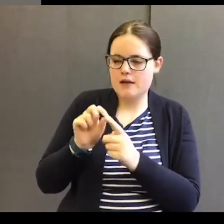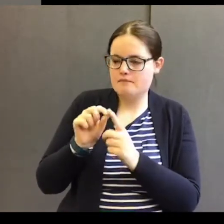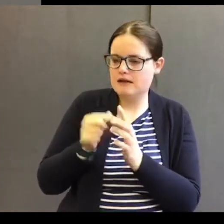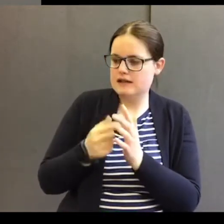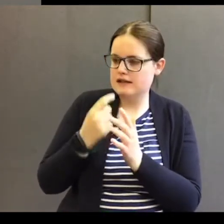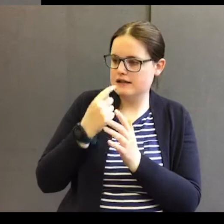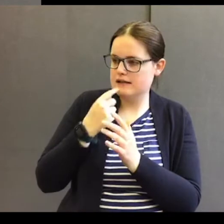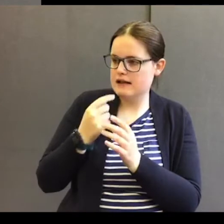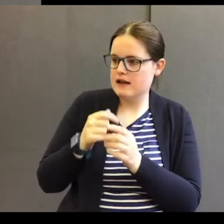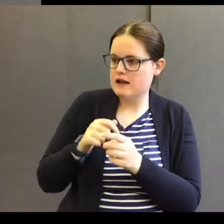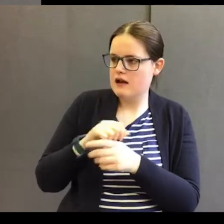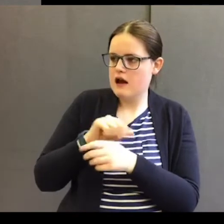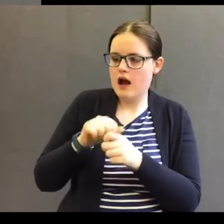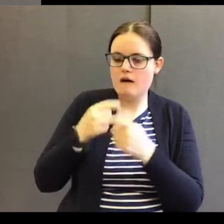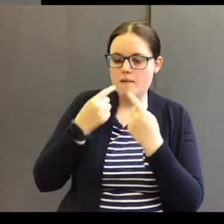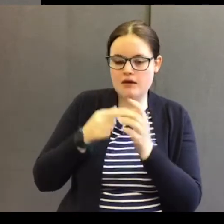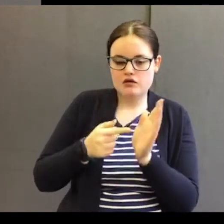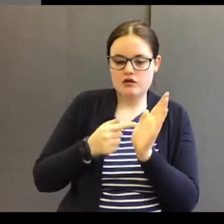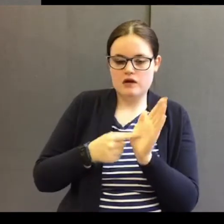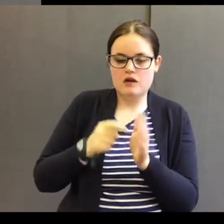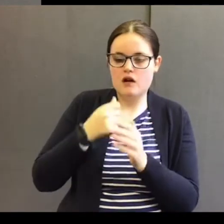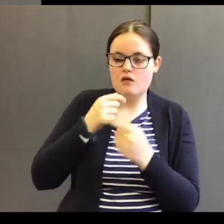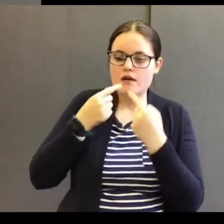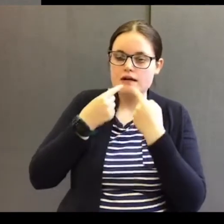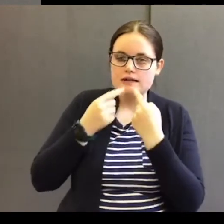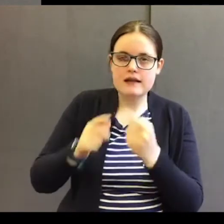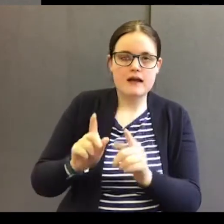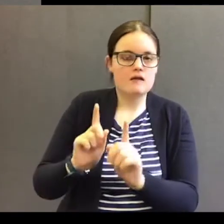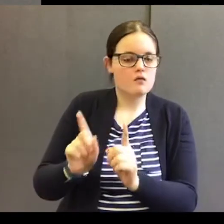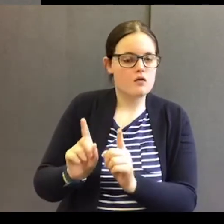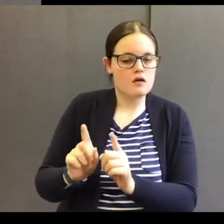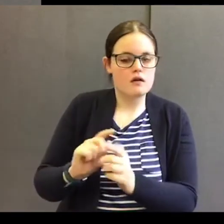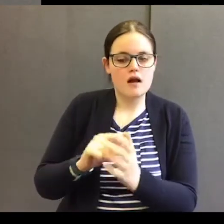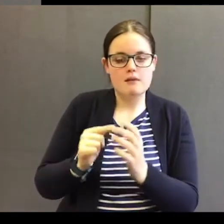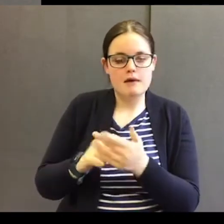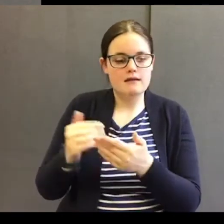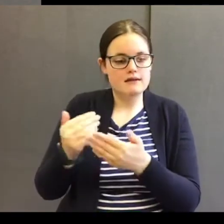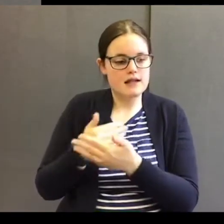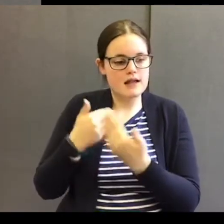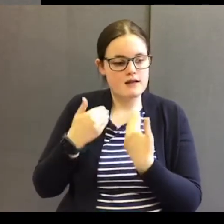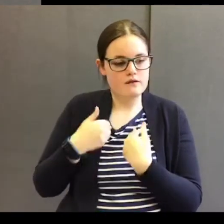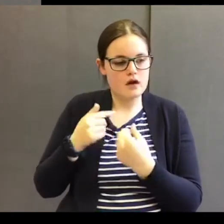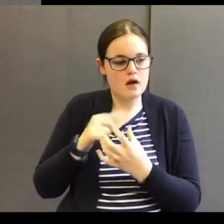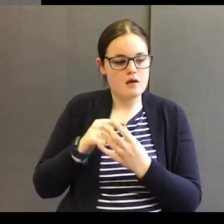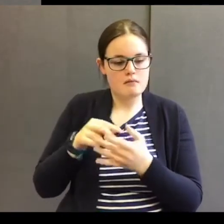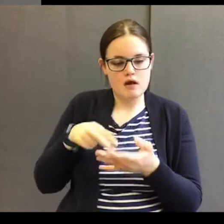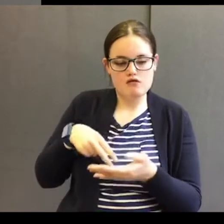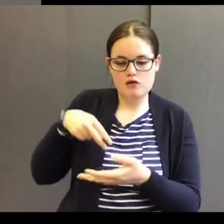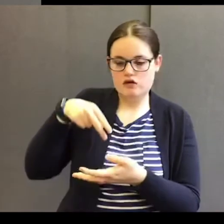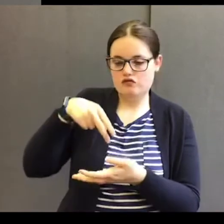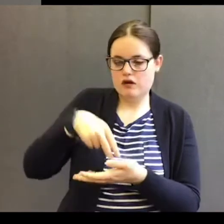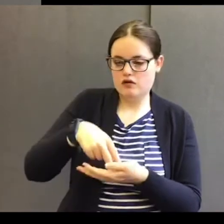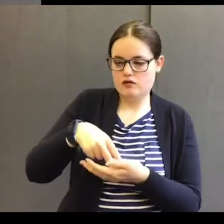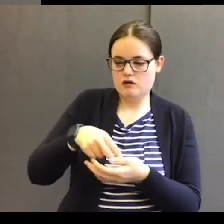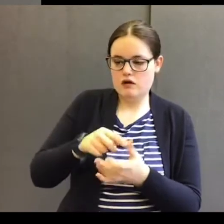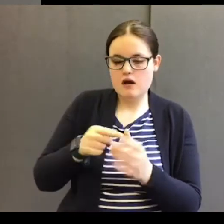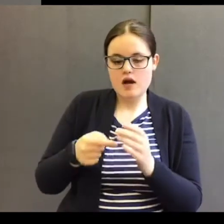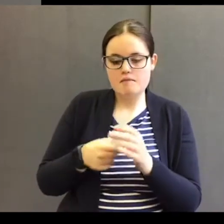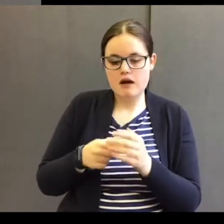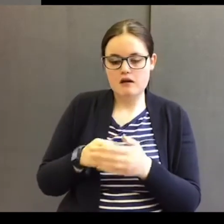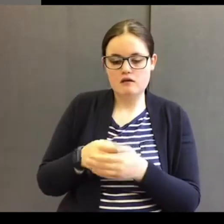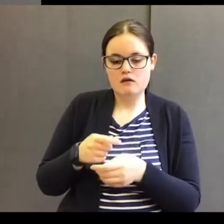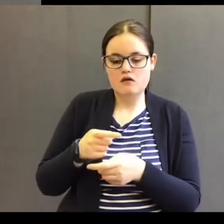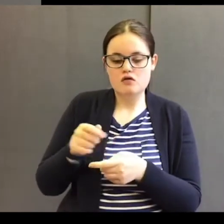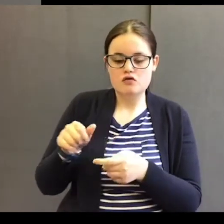You see, it's as though Peter's saying, here's our message, we'll tell you what it is about the Saviour, about the